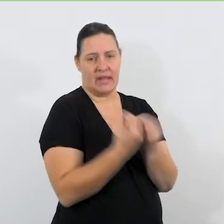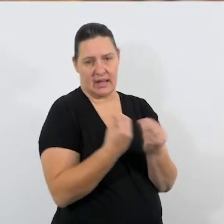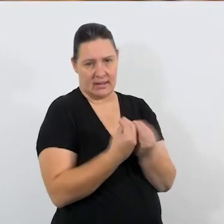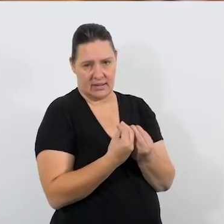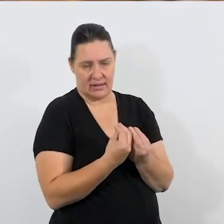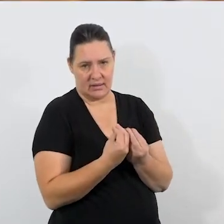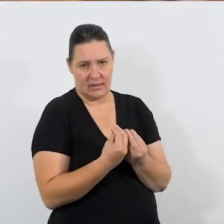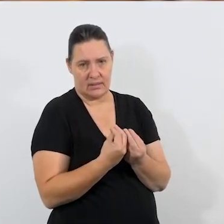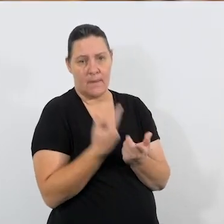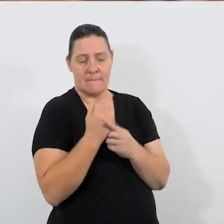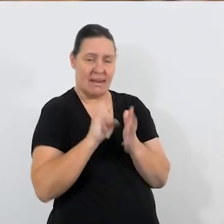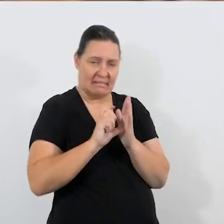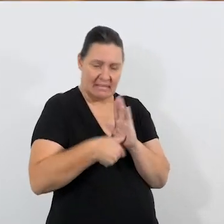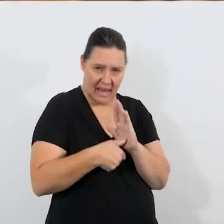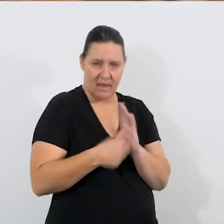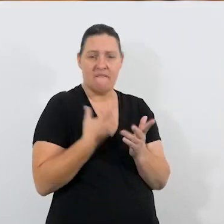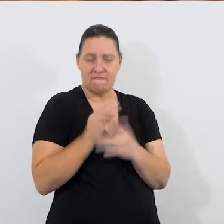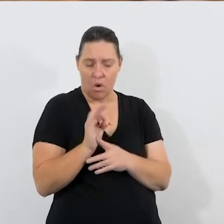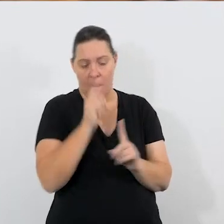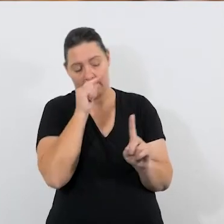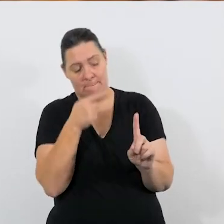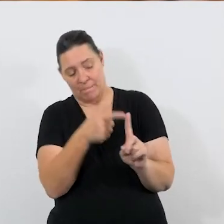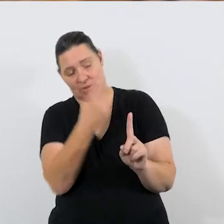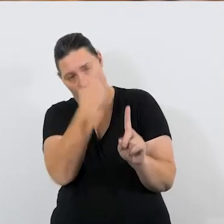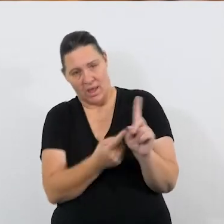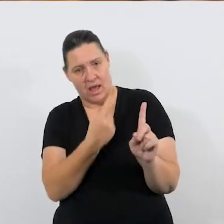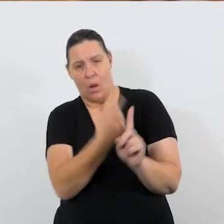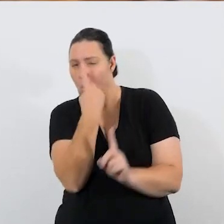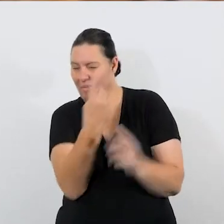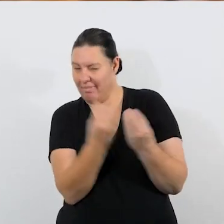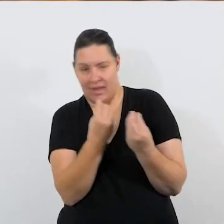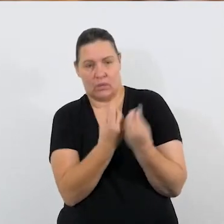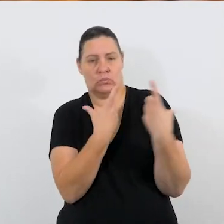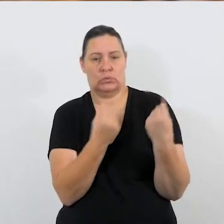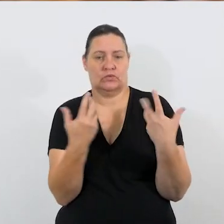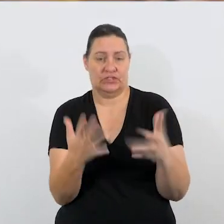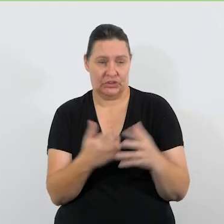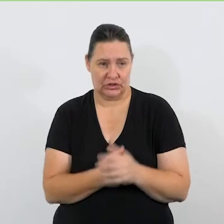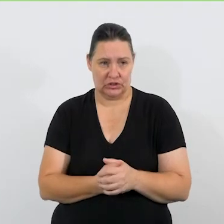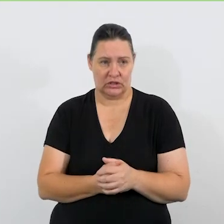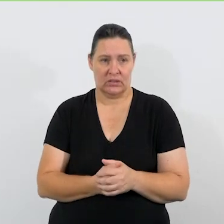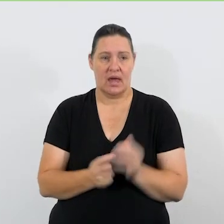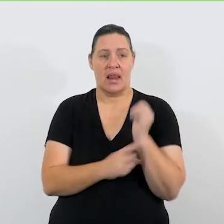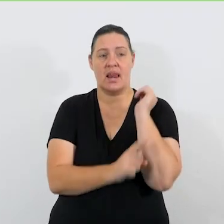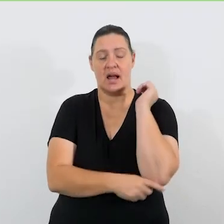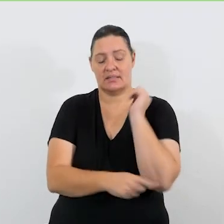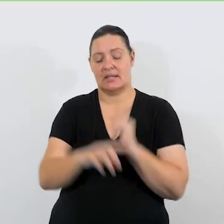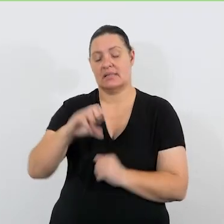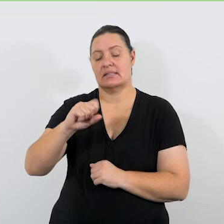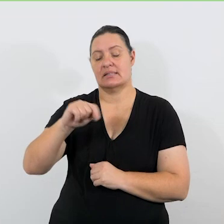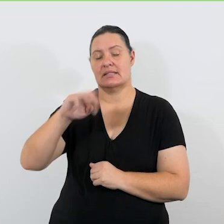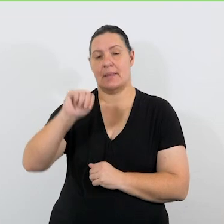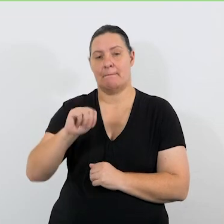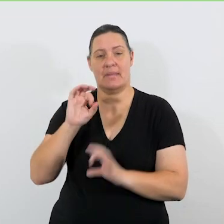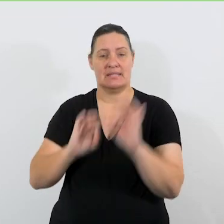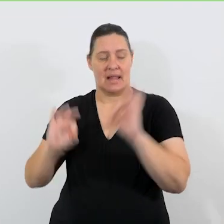it is basically being designed for a purpose and fulfilling exactly that purpose. And then the last term is